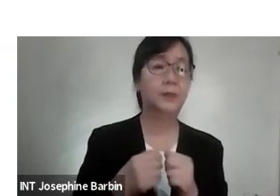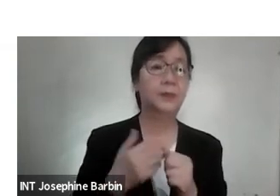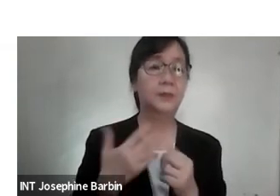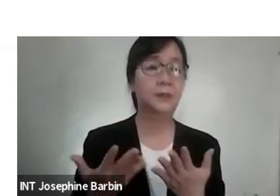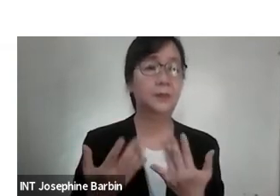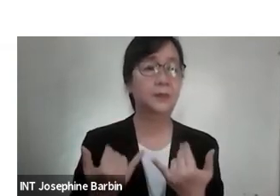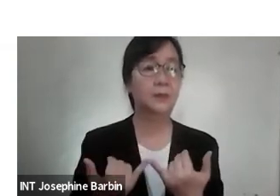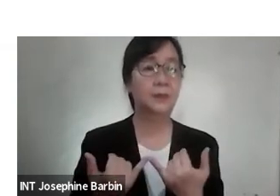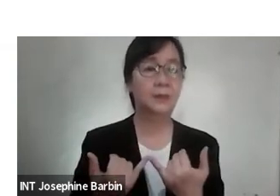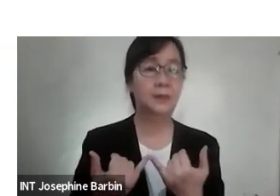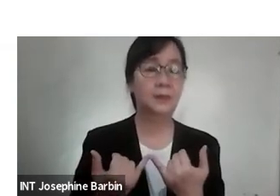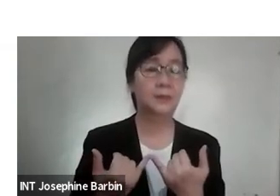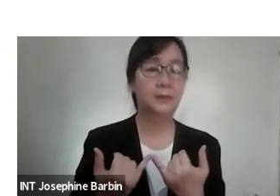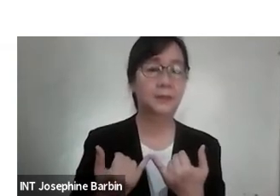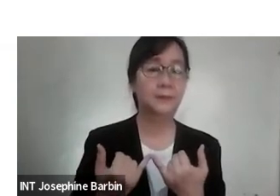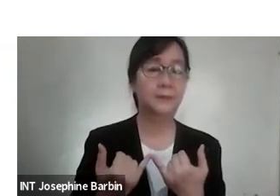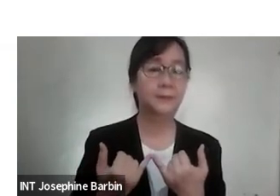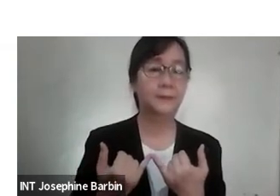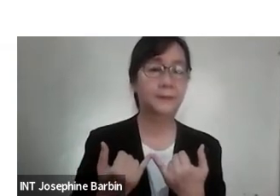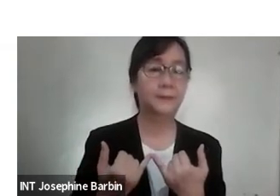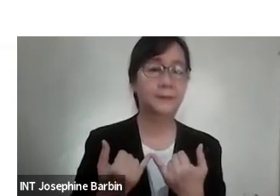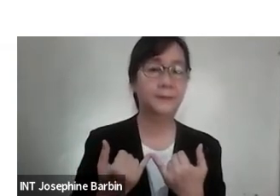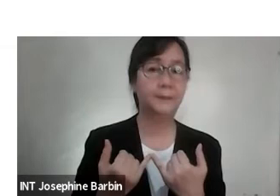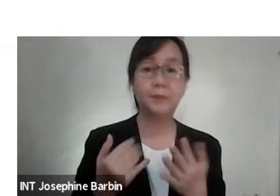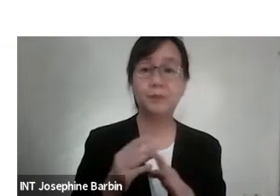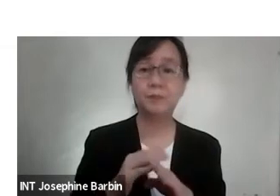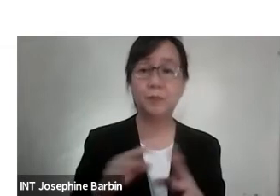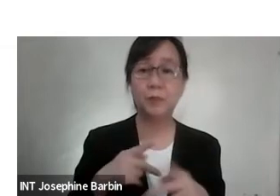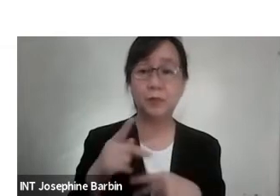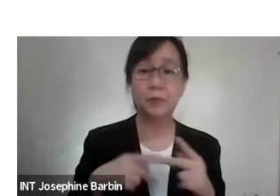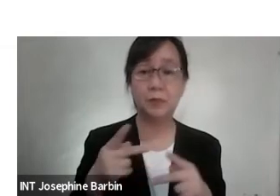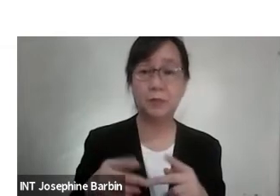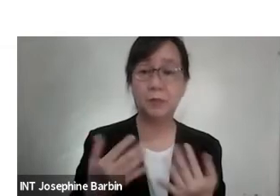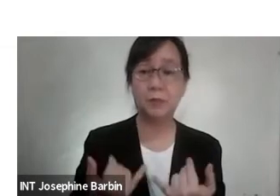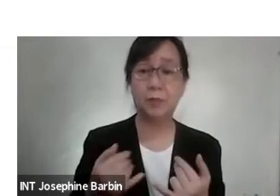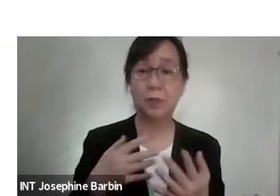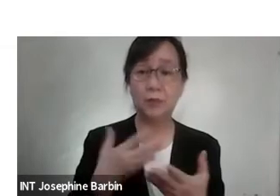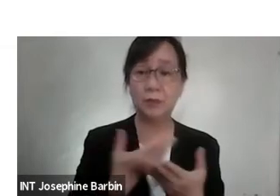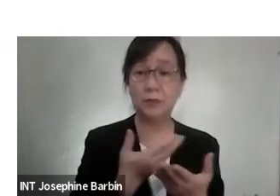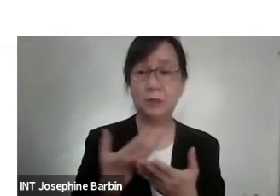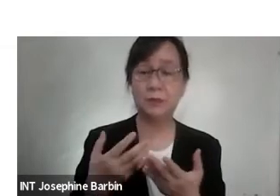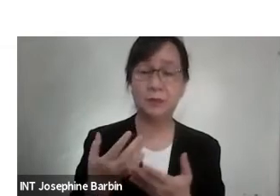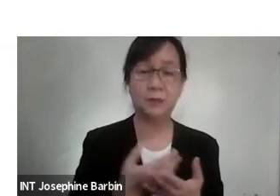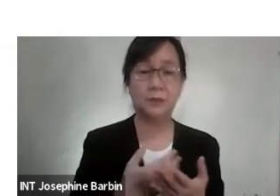today, because it's you know, the process of consultations are